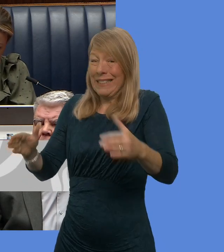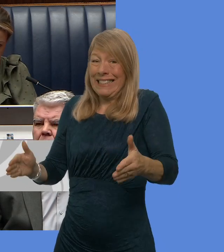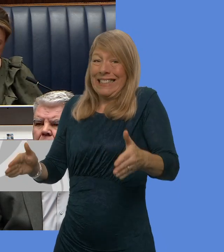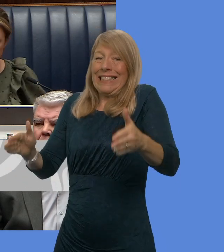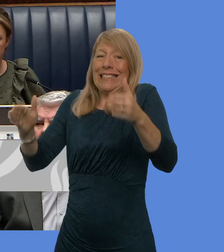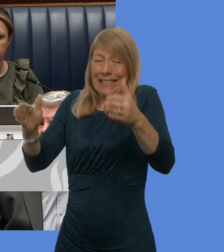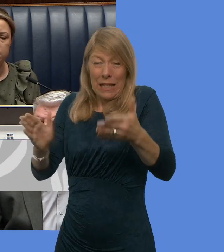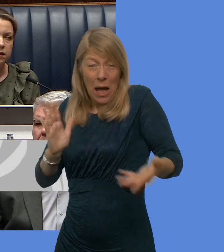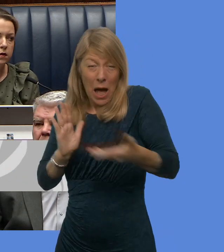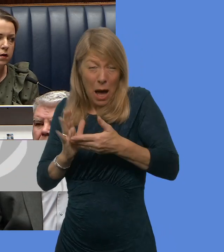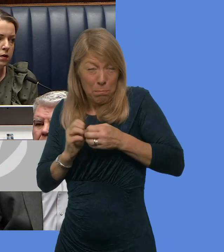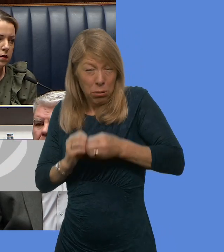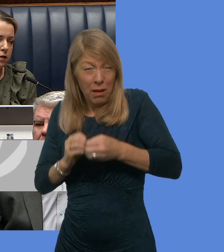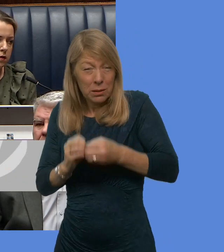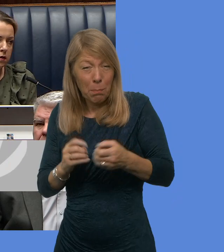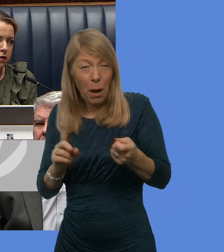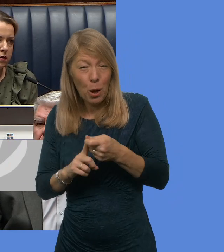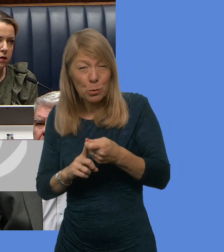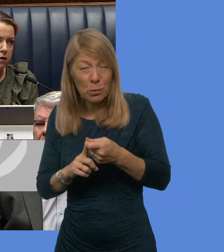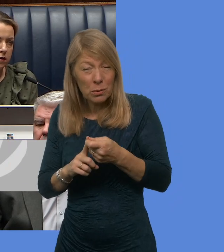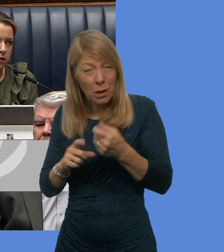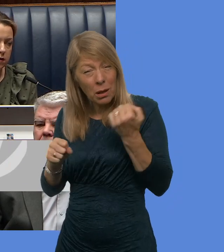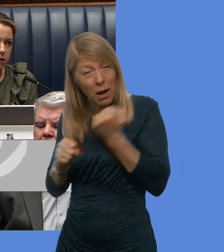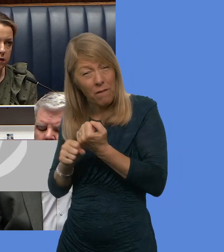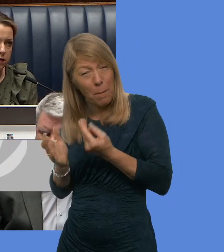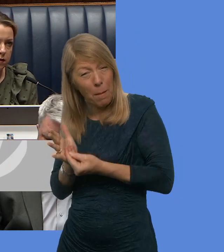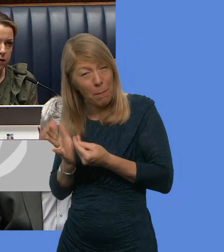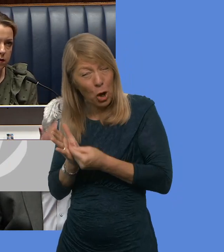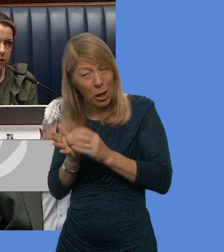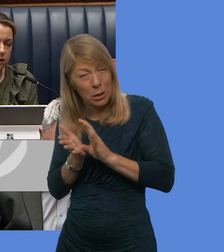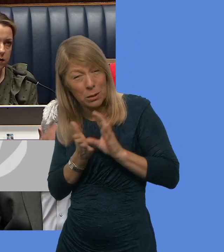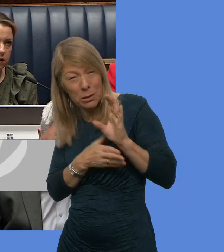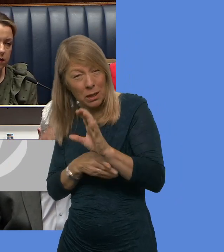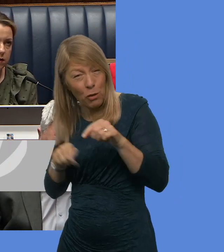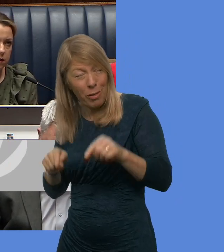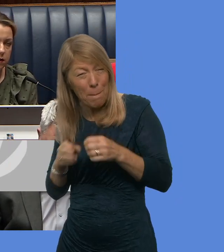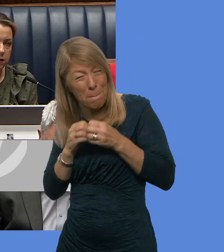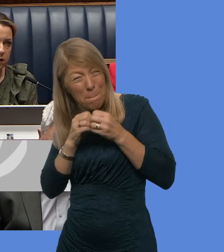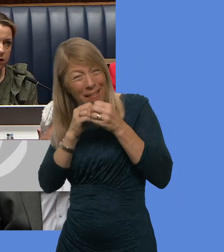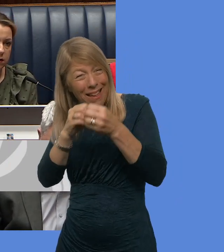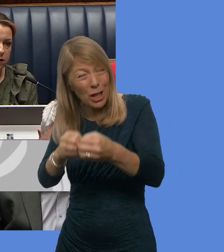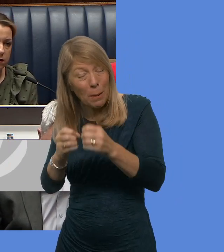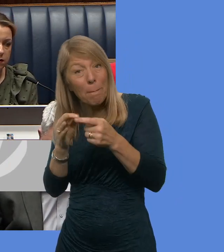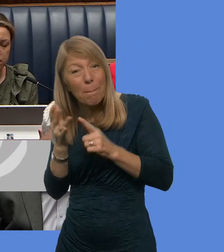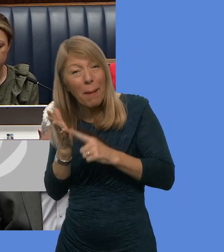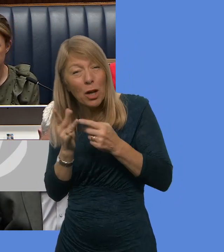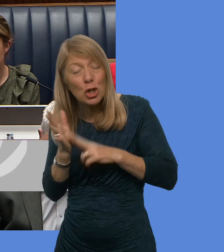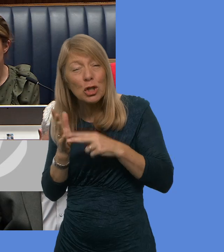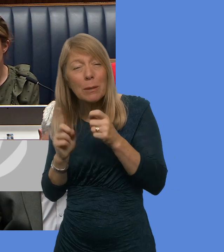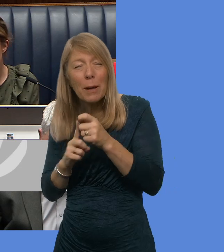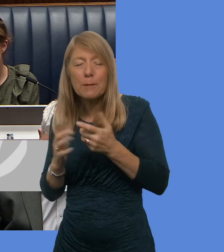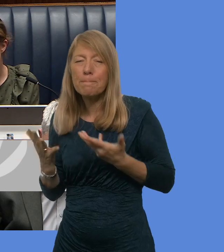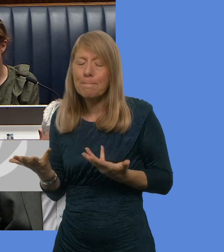that context. There is no question we have to upgrade and install new wastewater treatment